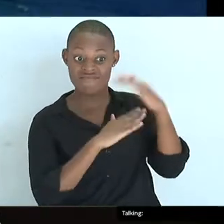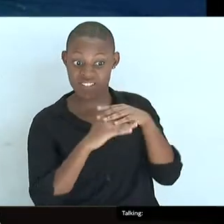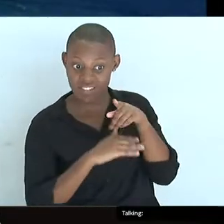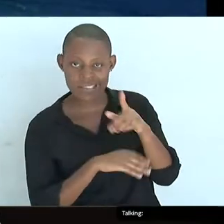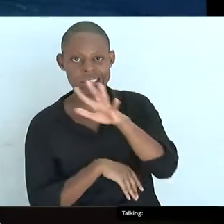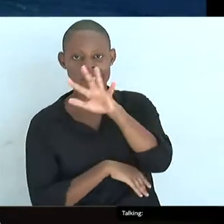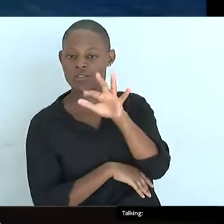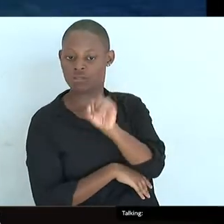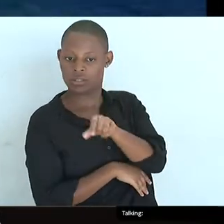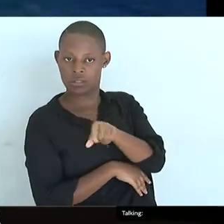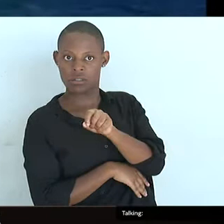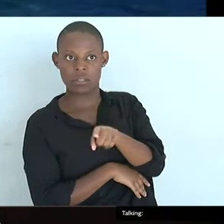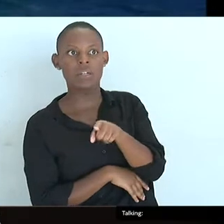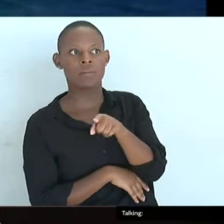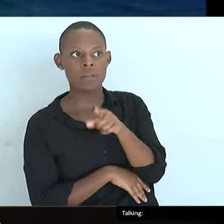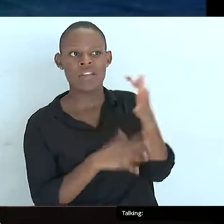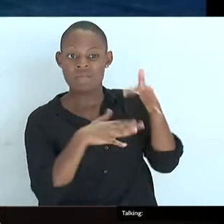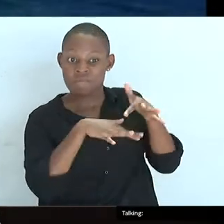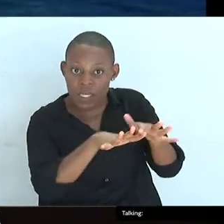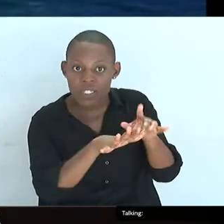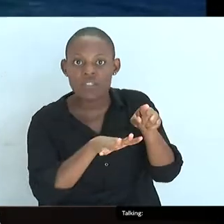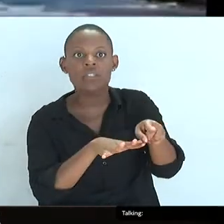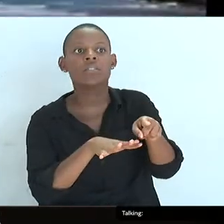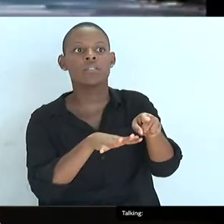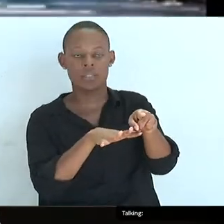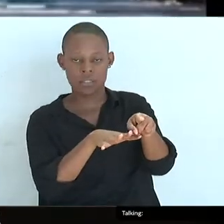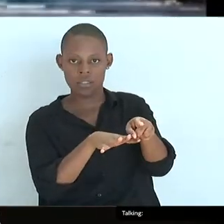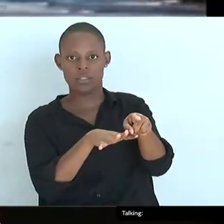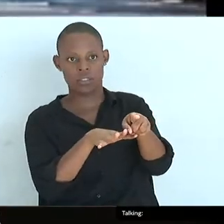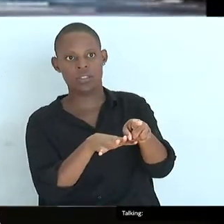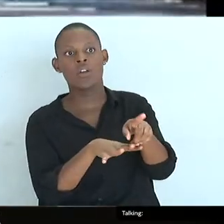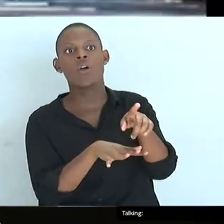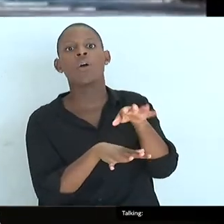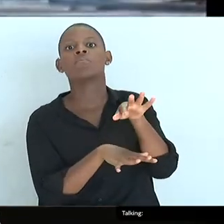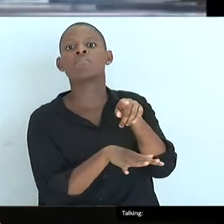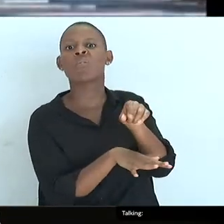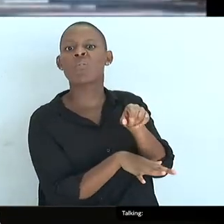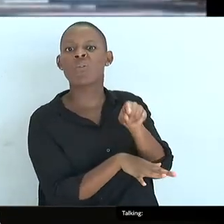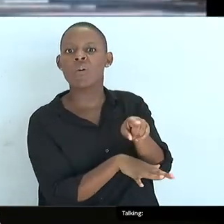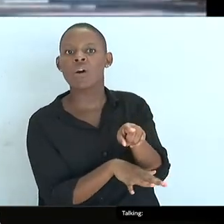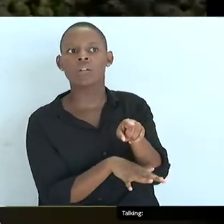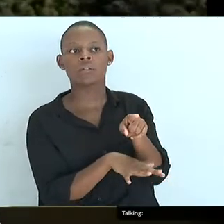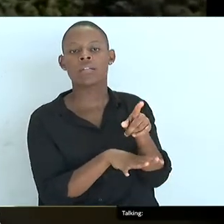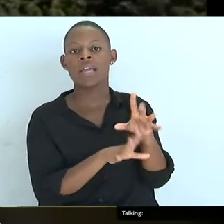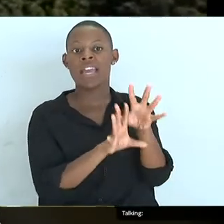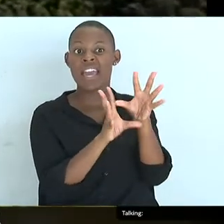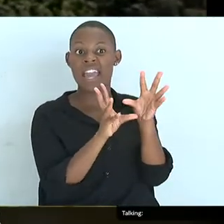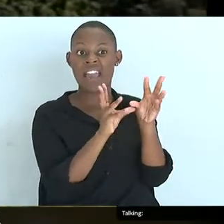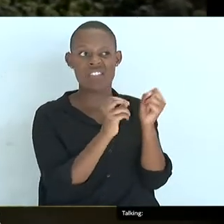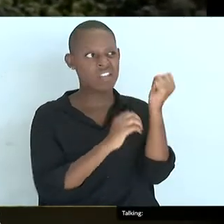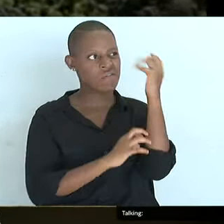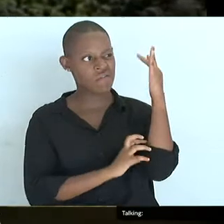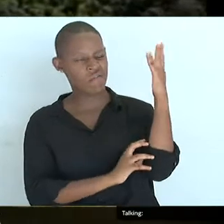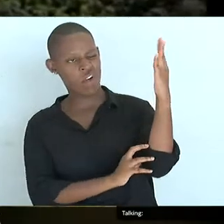only unspoiled beaches, wild coastal lands, unmatched indigenous forests, hilly